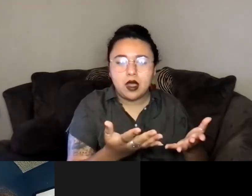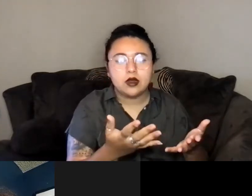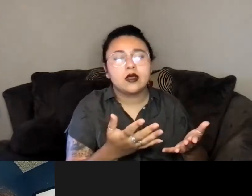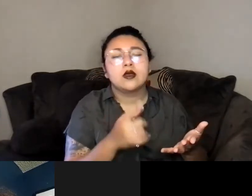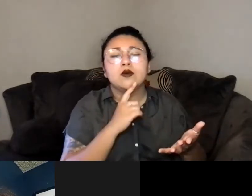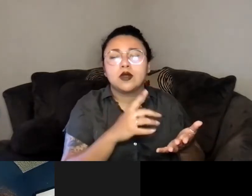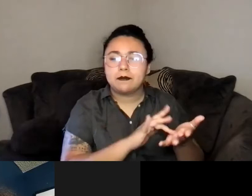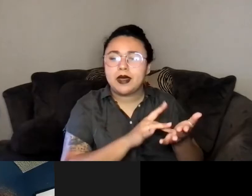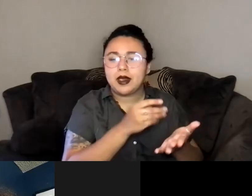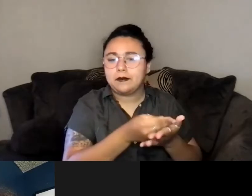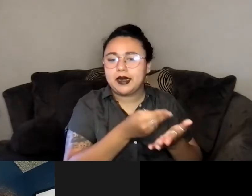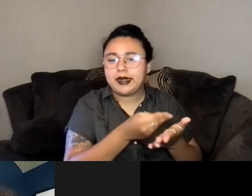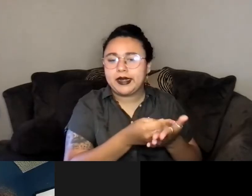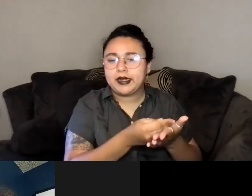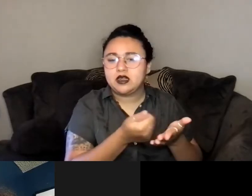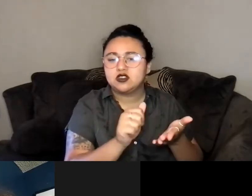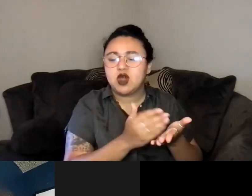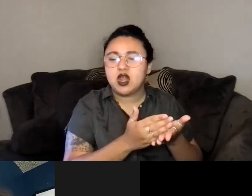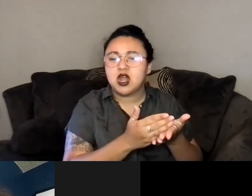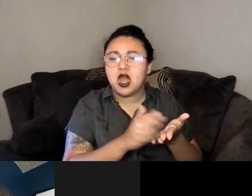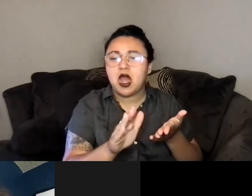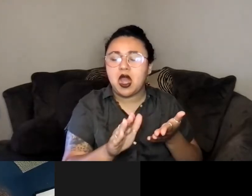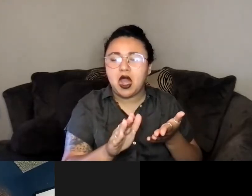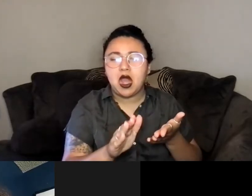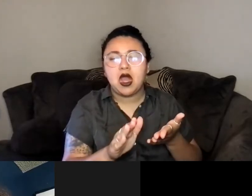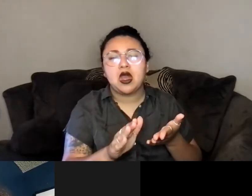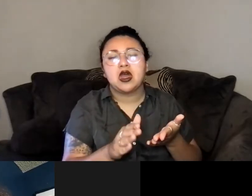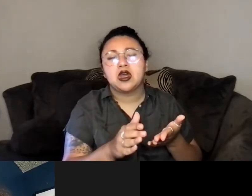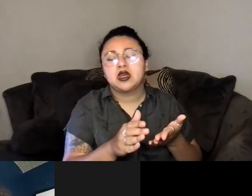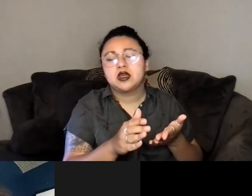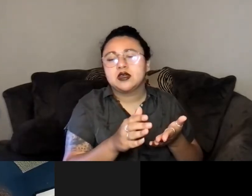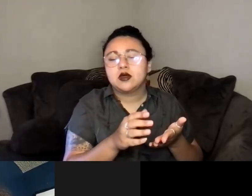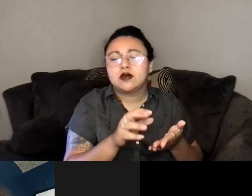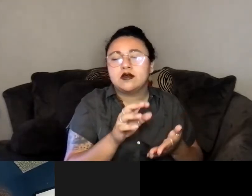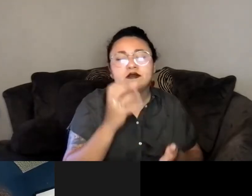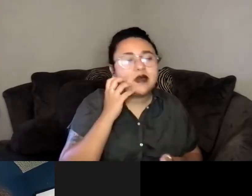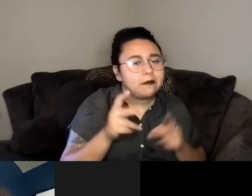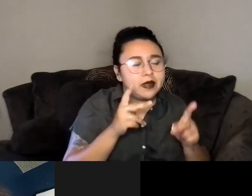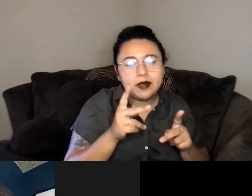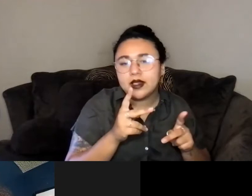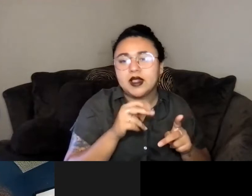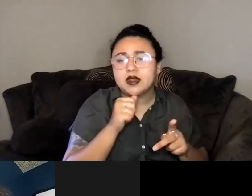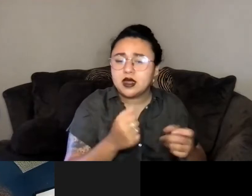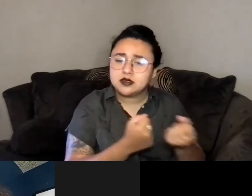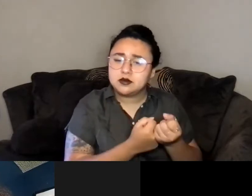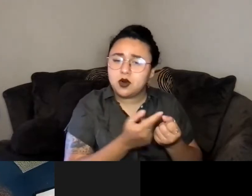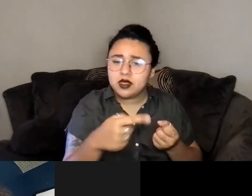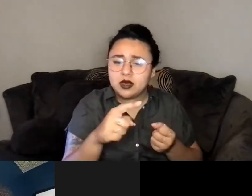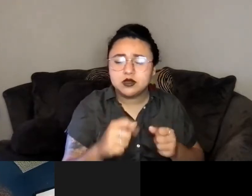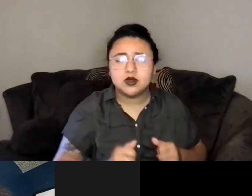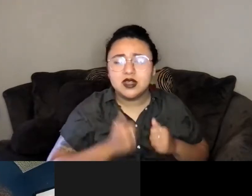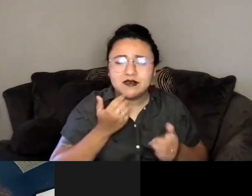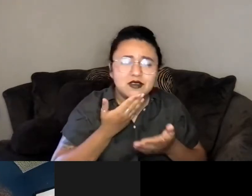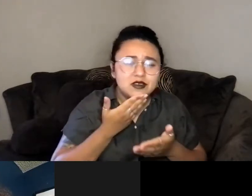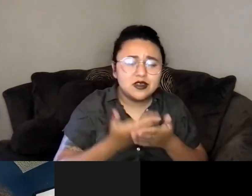medical money, trying to get rid of fat people, not trying to actually support fat people to live good lives and have access